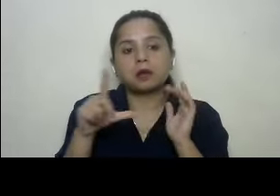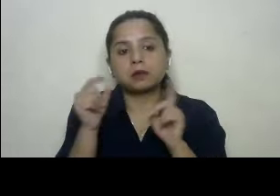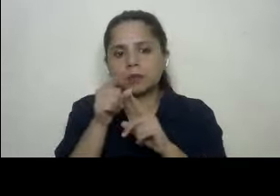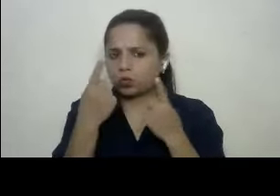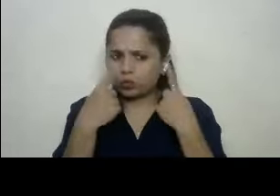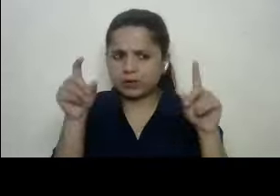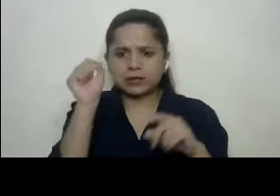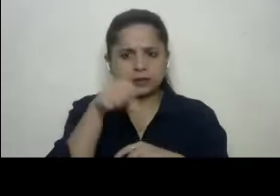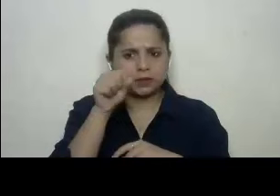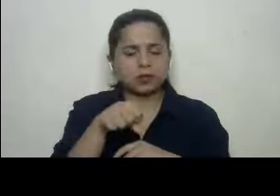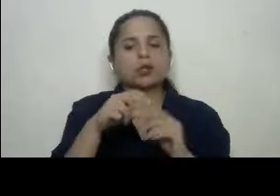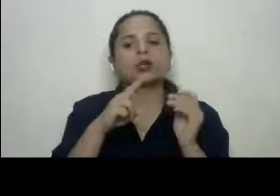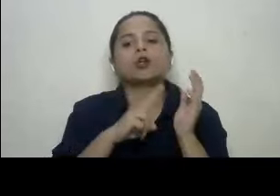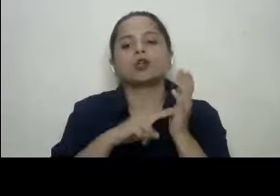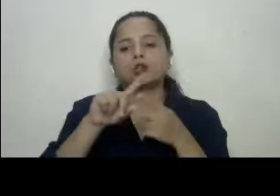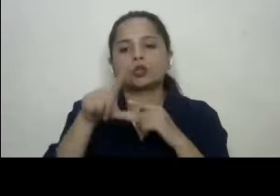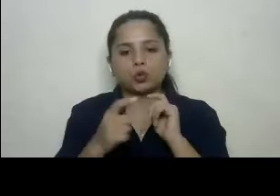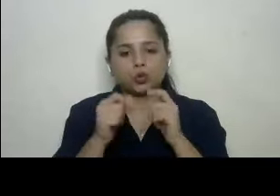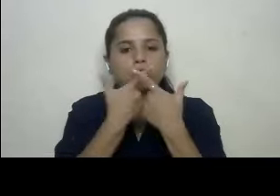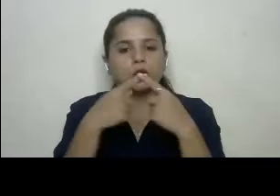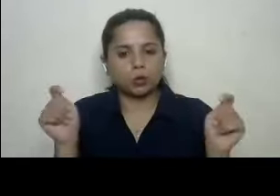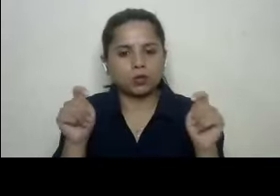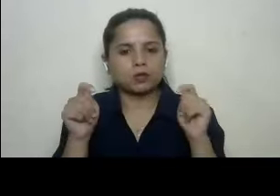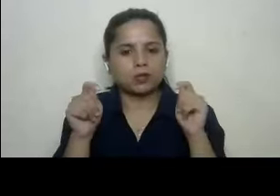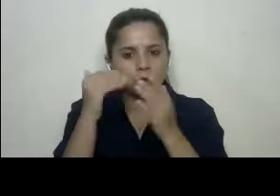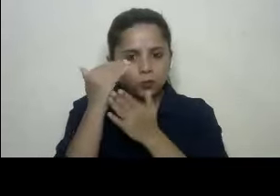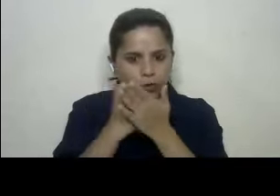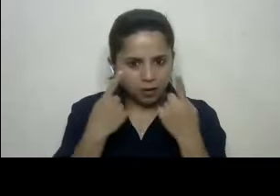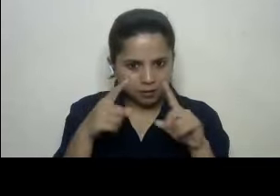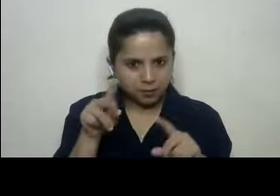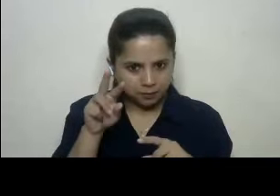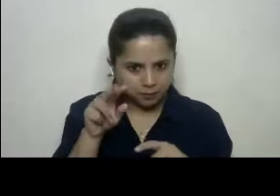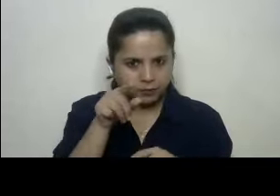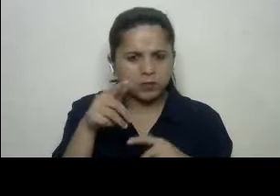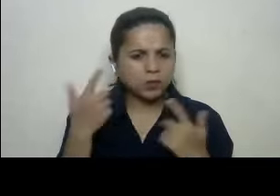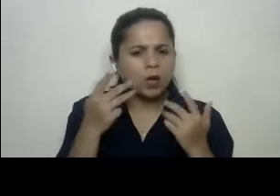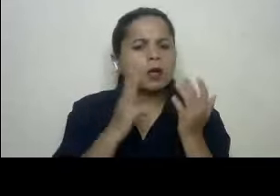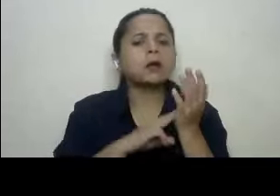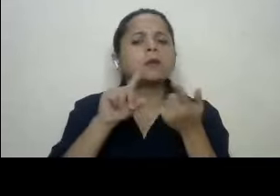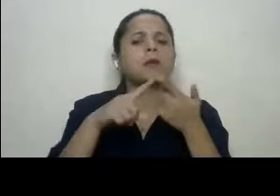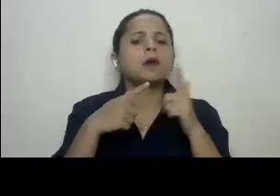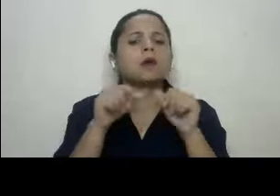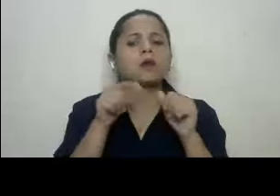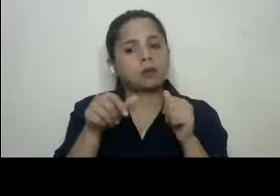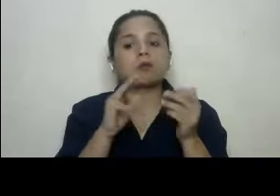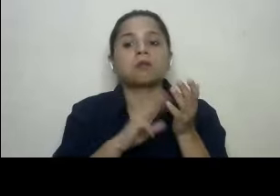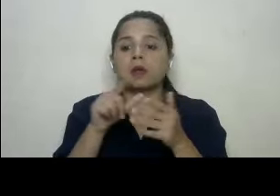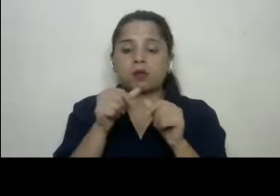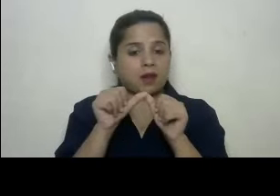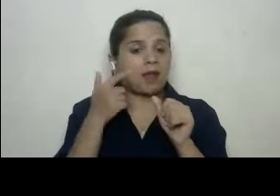Yes, neuro-linguistic programming. Am I right? And what about Meta? Okay, Meta AI is also there.